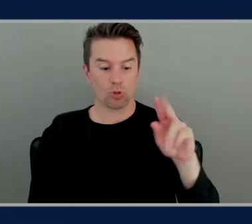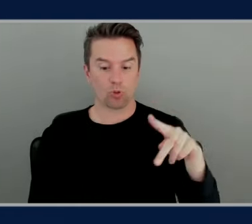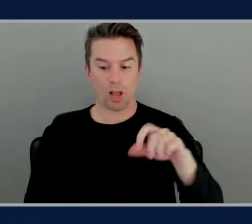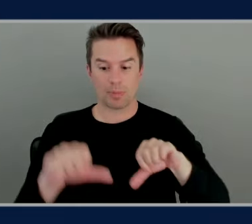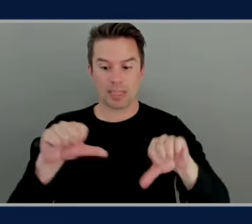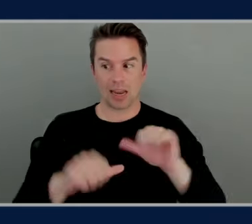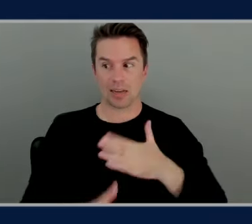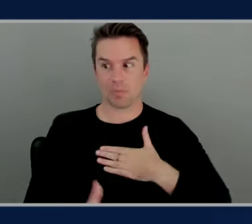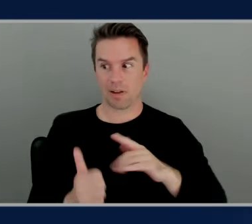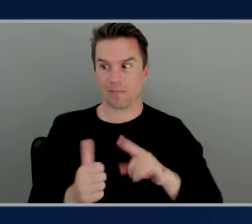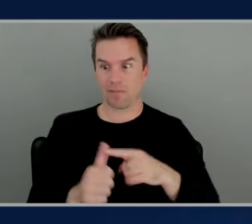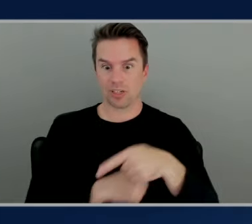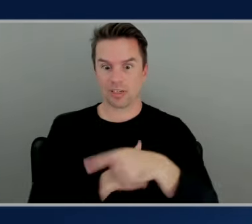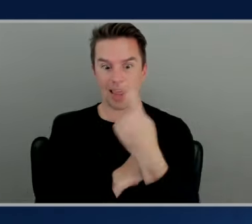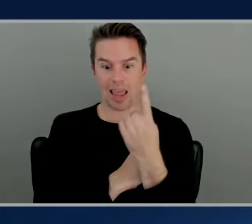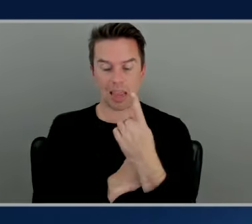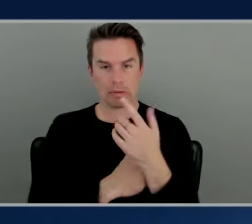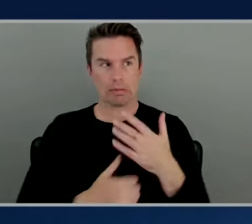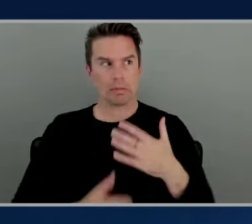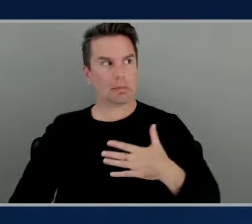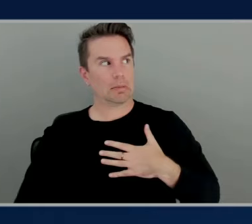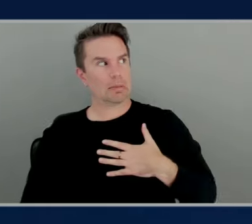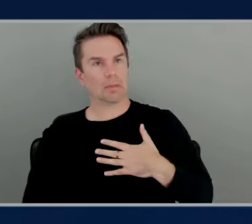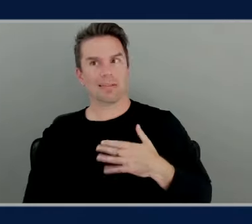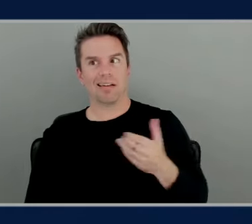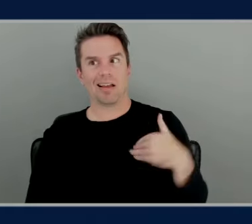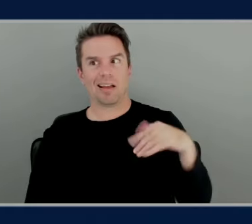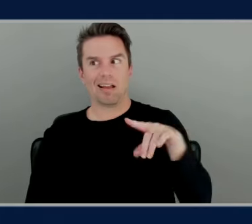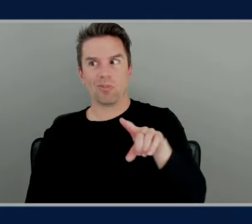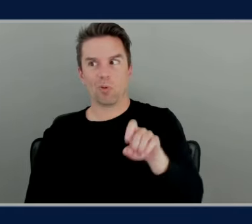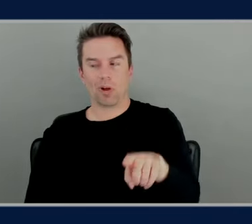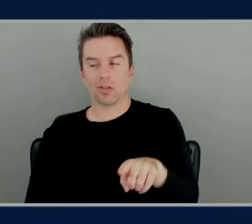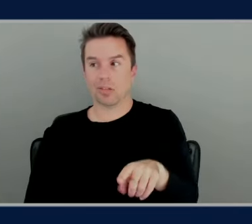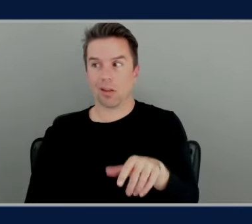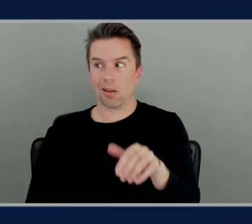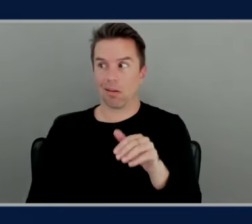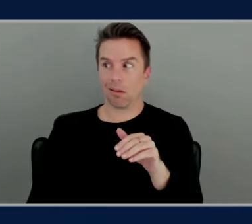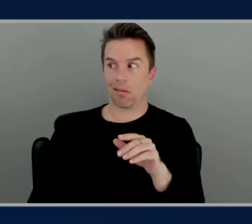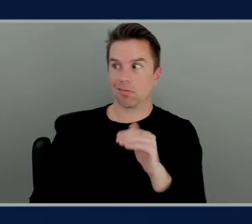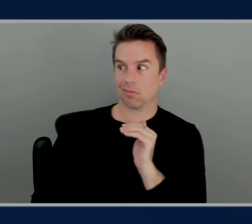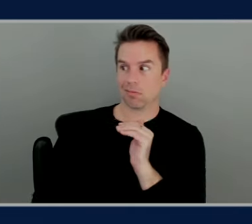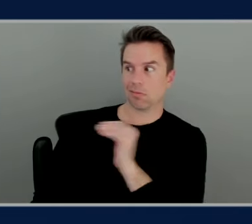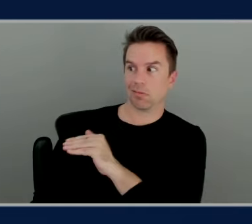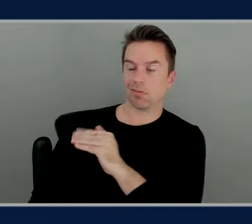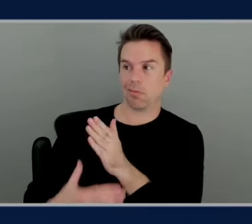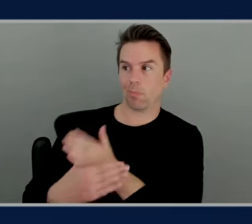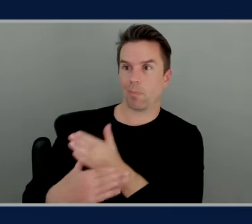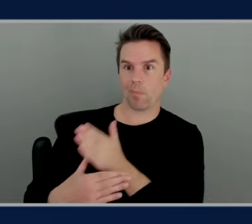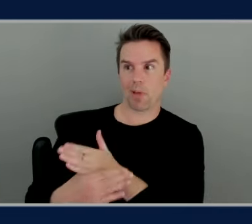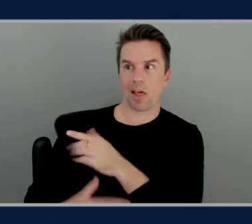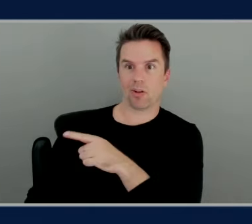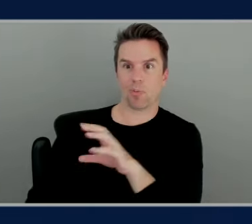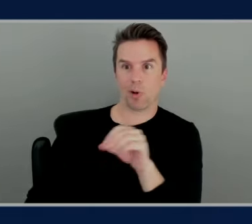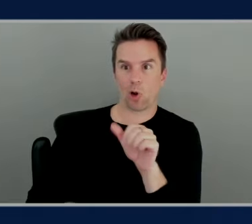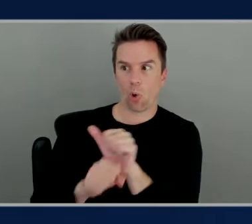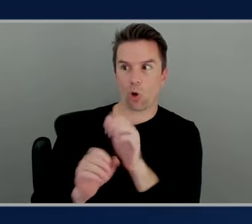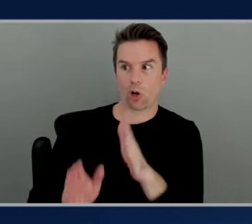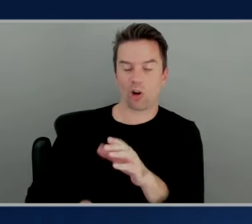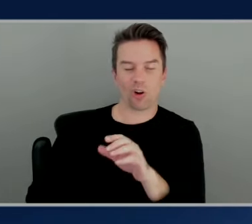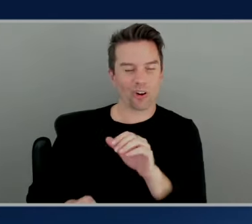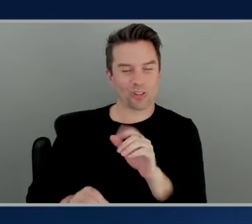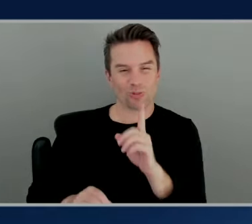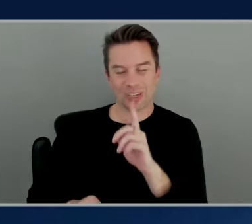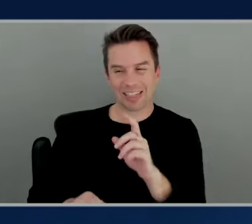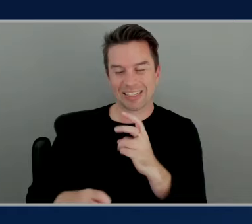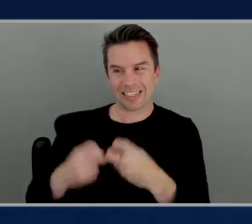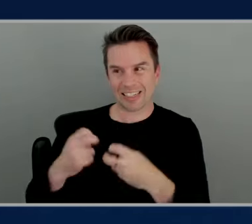want to ask a question. You know, right. I don't want to turn around and ask someone who's back over here working on this really hard problem, right. Or maybe they just got